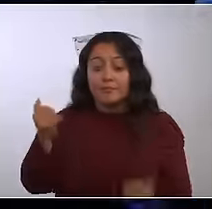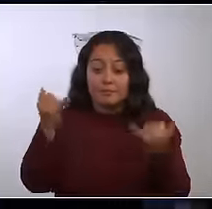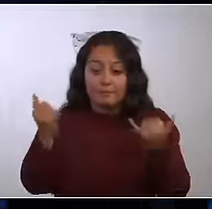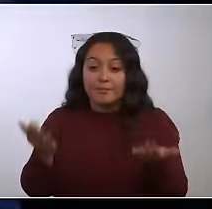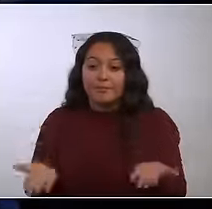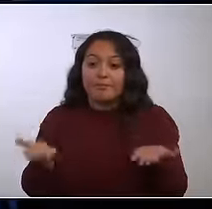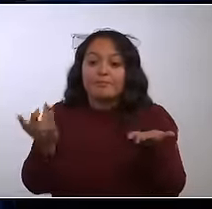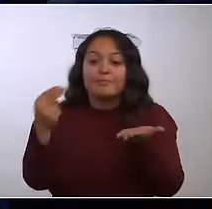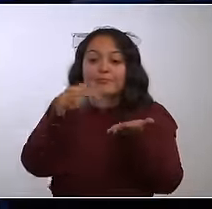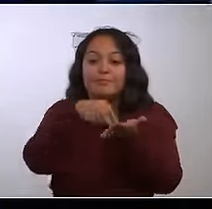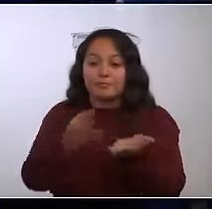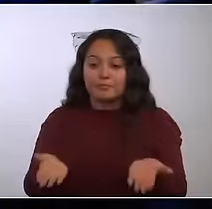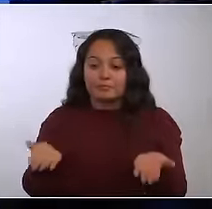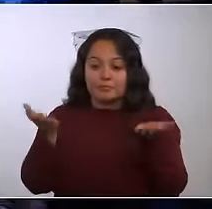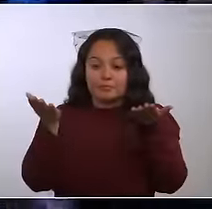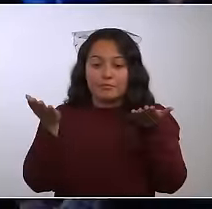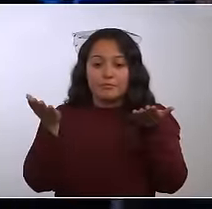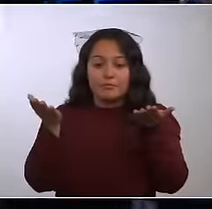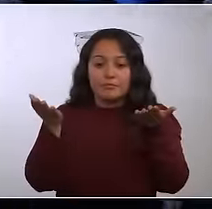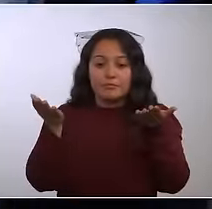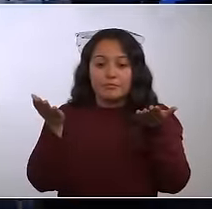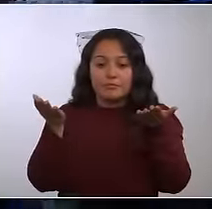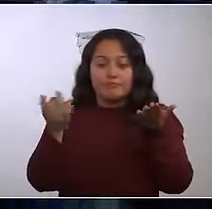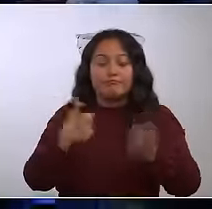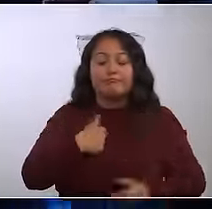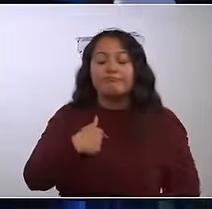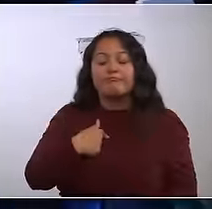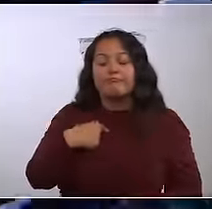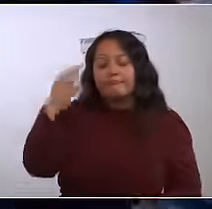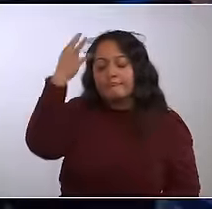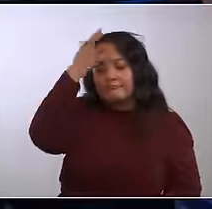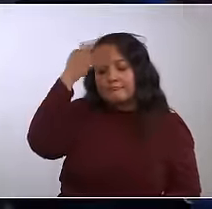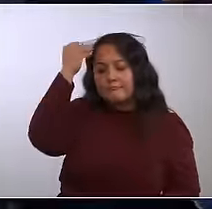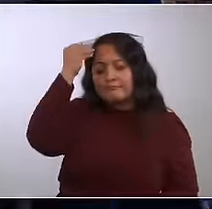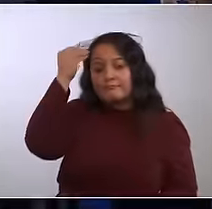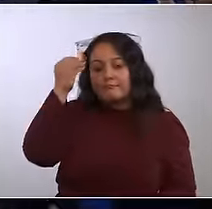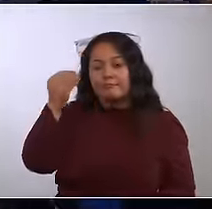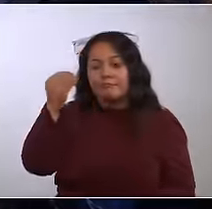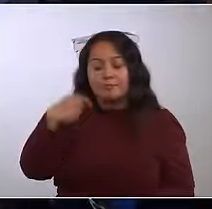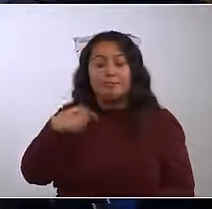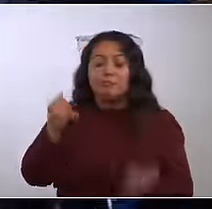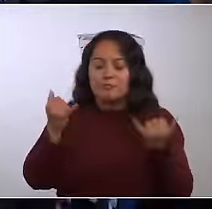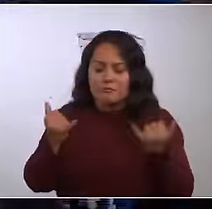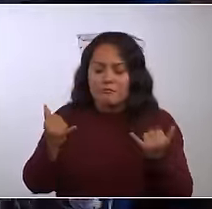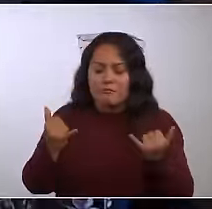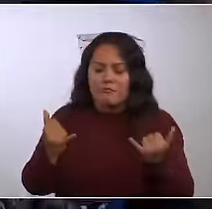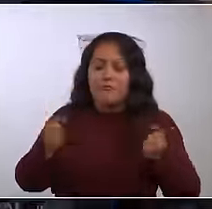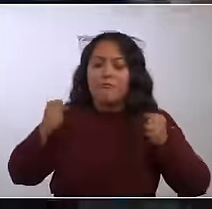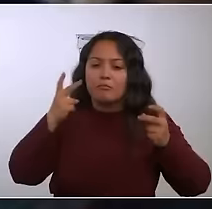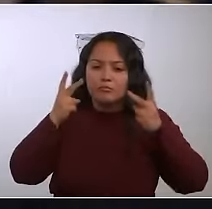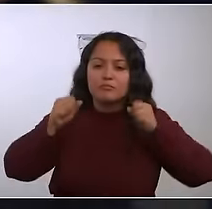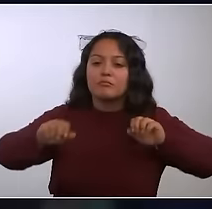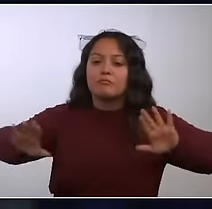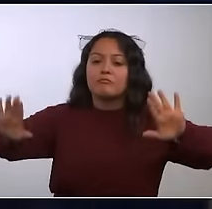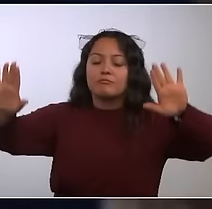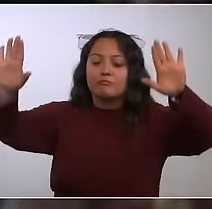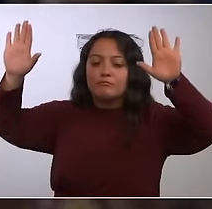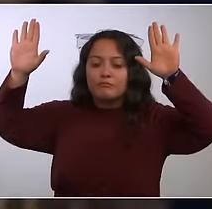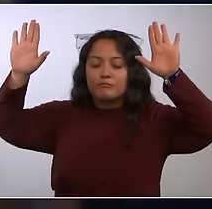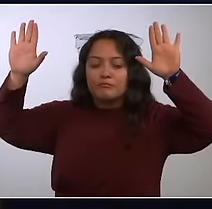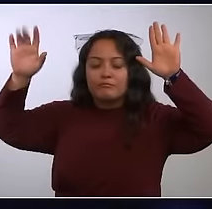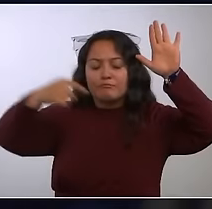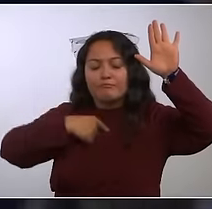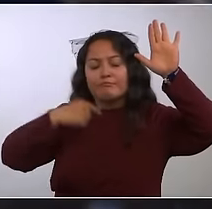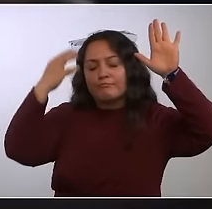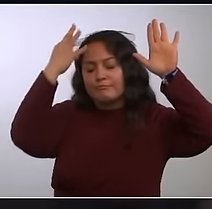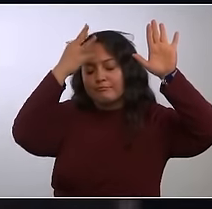por unos minutos, if we could all stand for a few moments. Y me pregunto si podemos alzar nuestras manos and en I ask, esta hora. Can we lift our hands at this hour? Me pregunto,